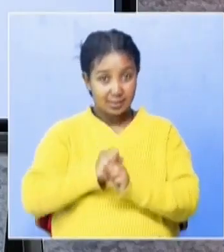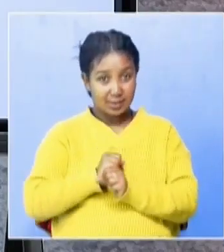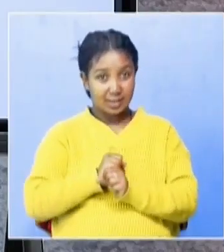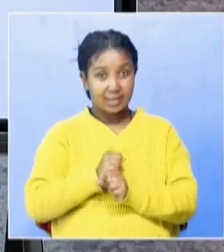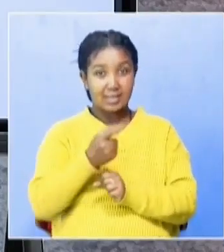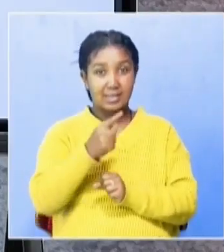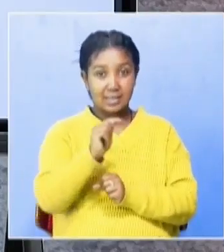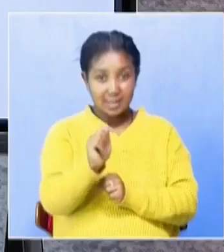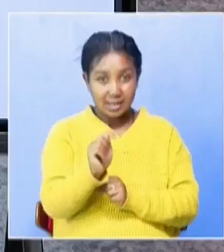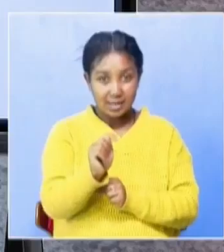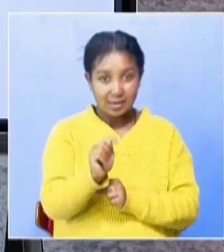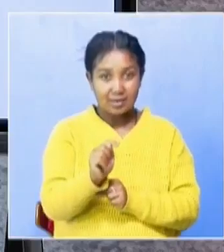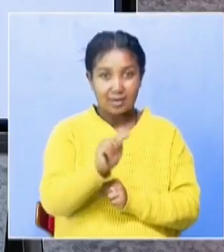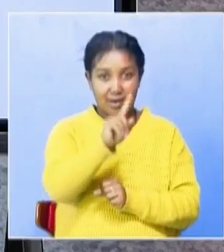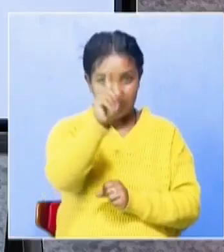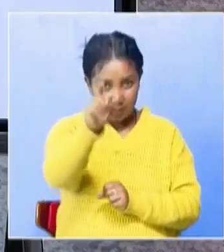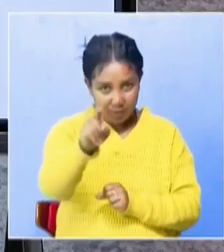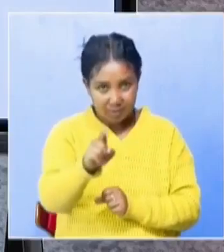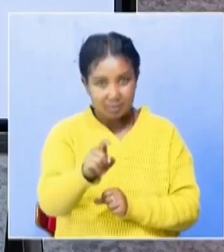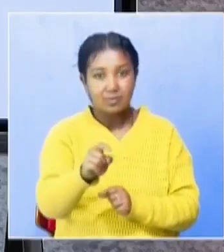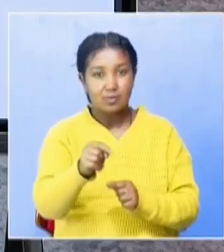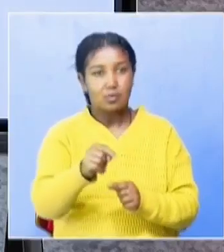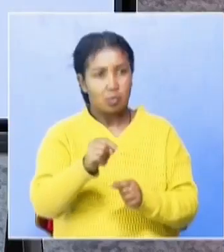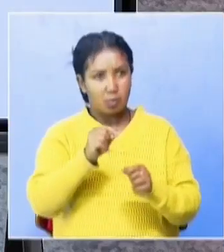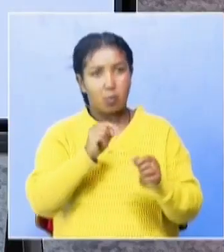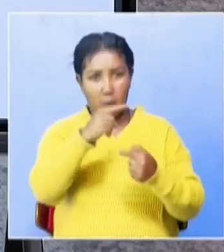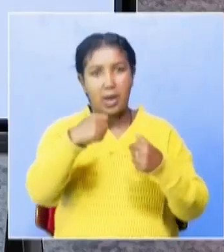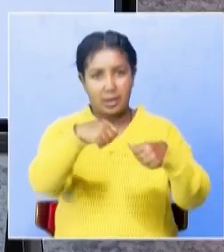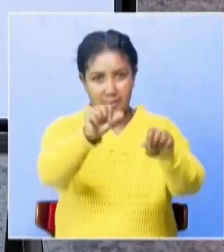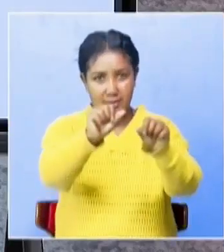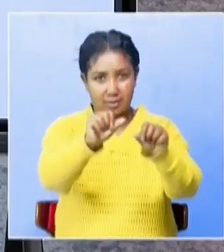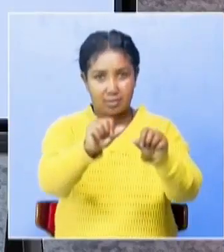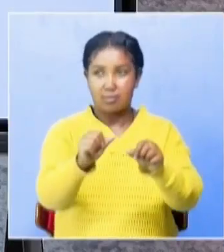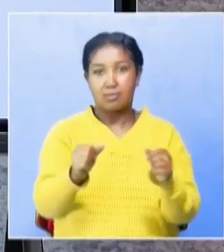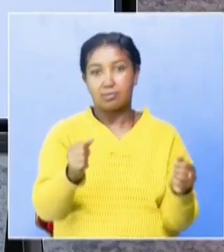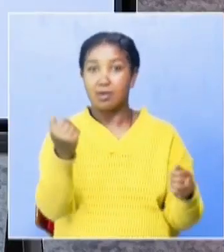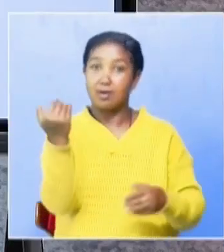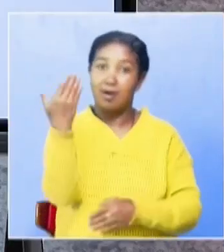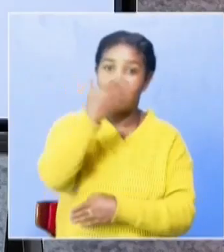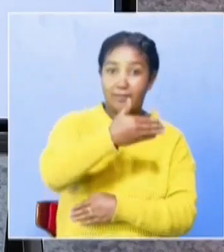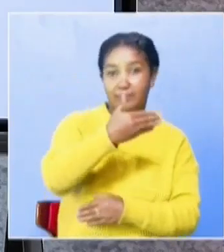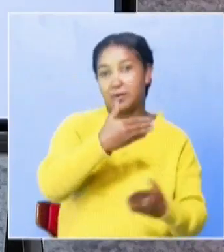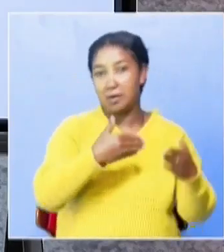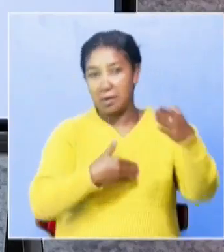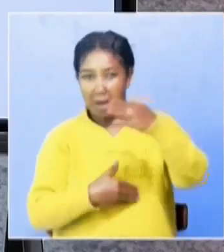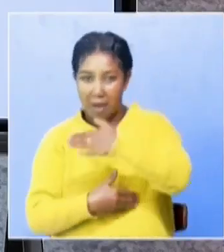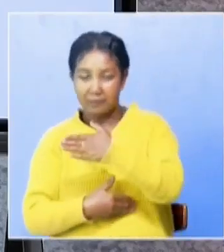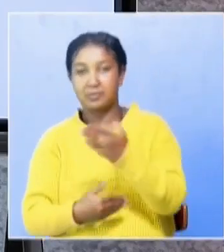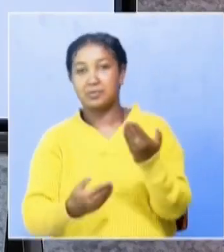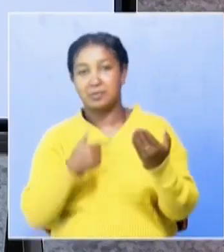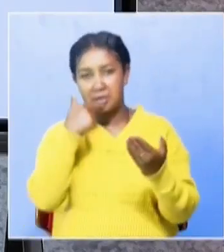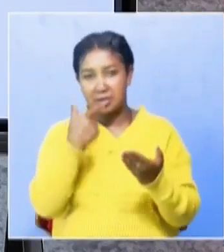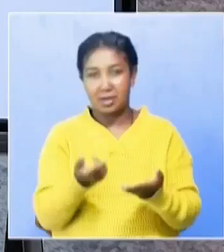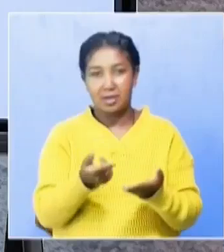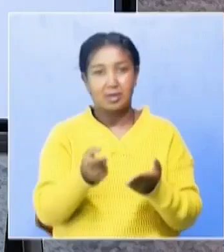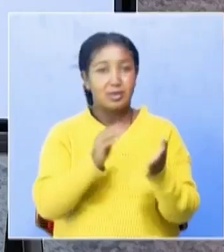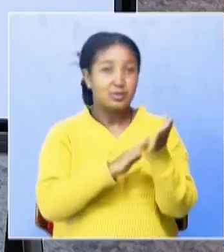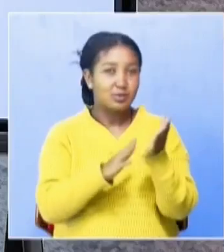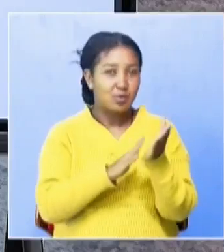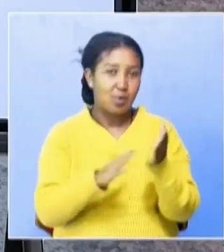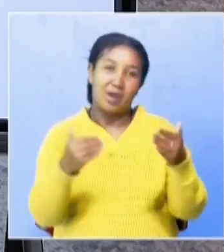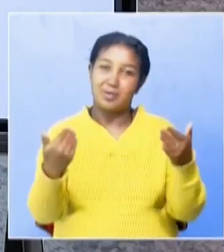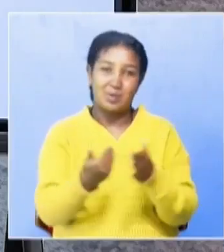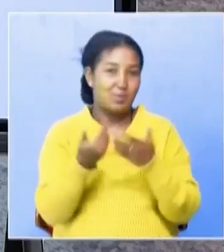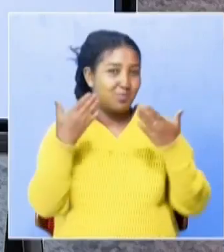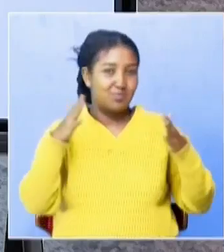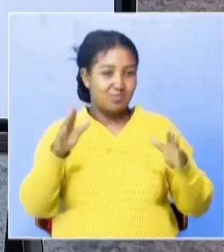the request, you can say, go ahead, turn right, turn left, and it can be said here, sorry, I'm new